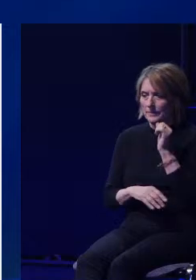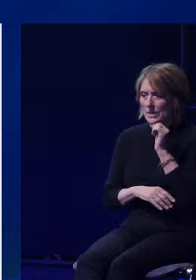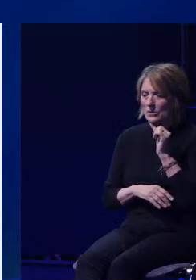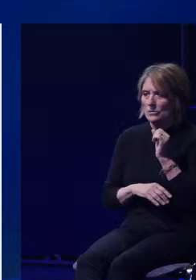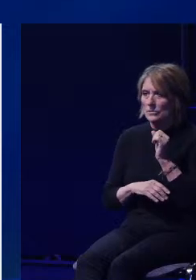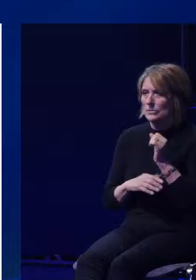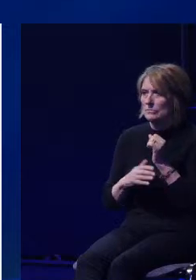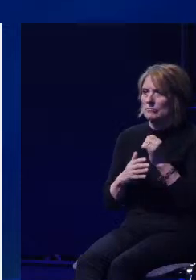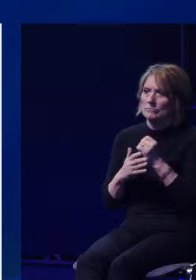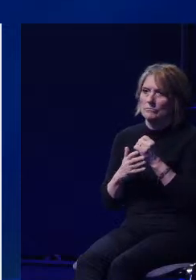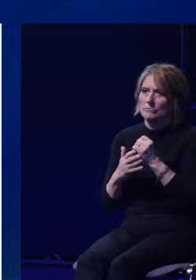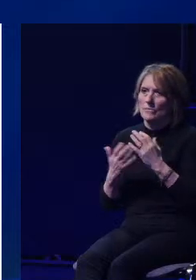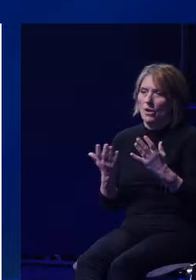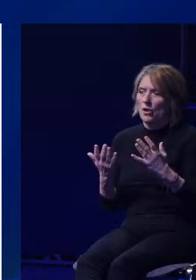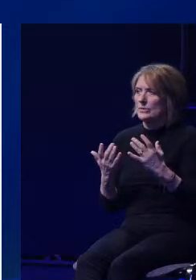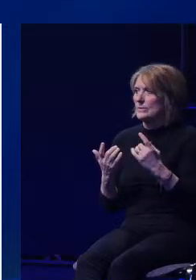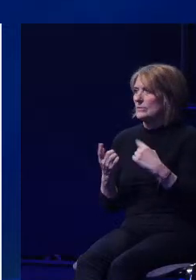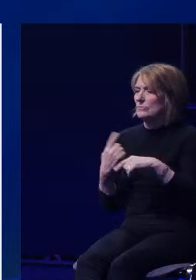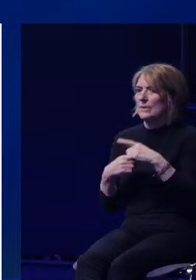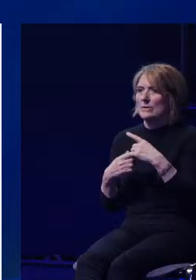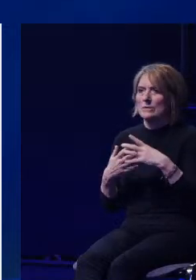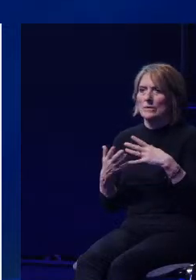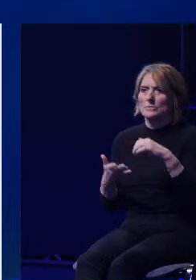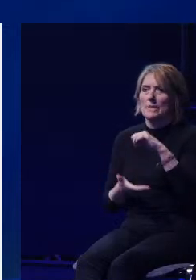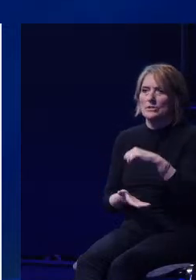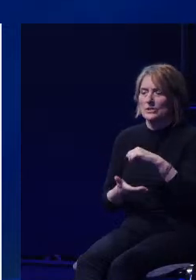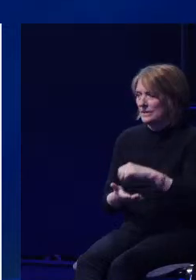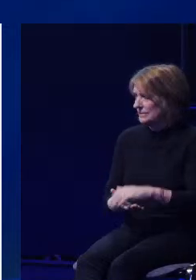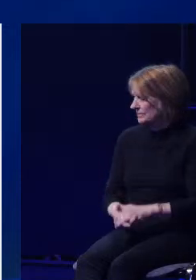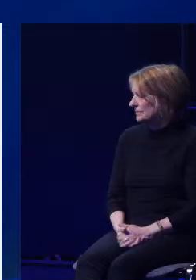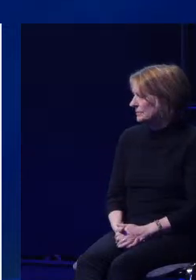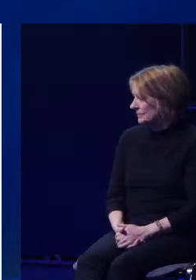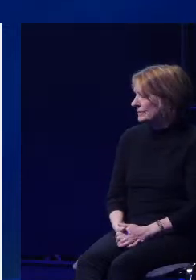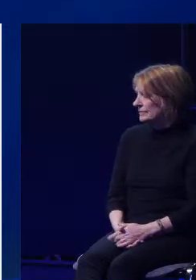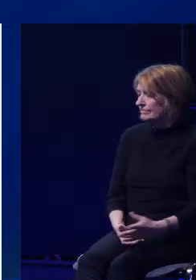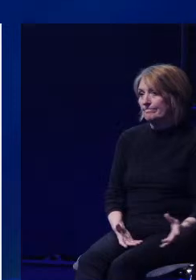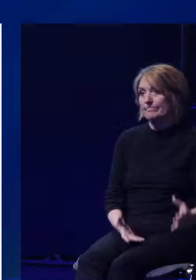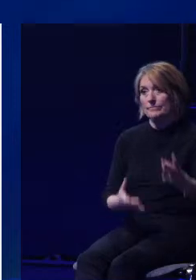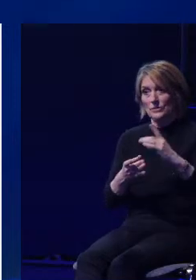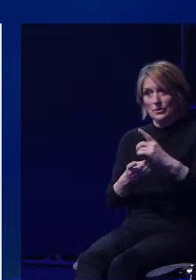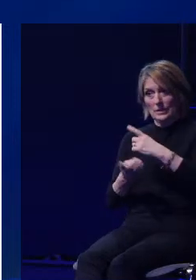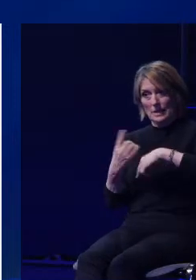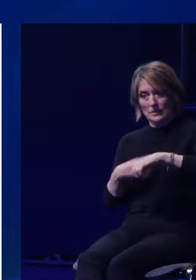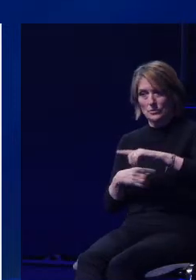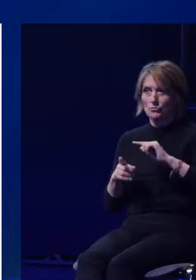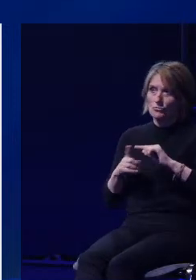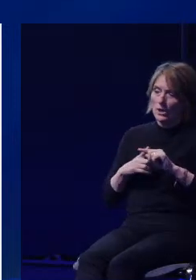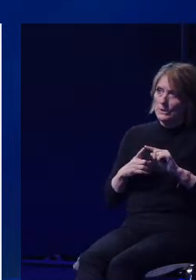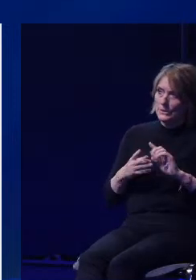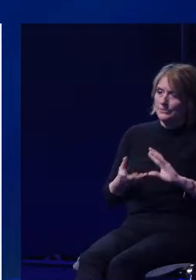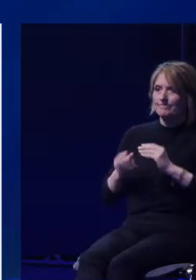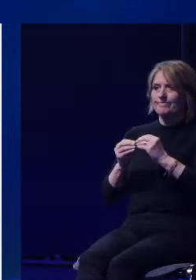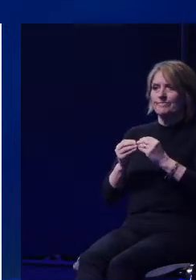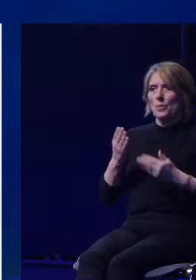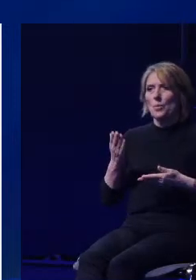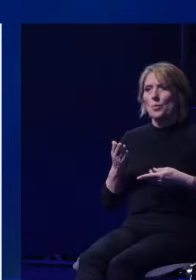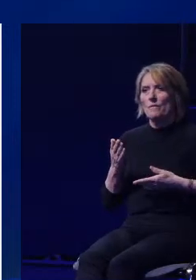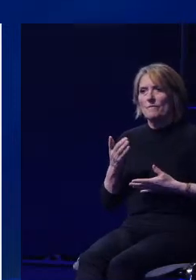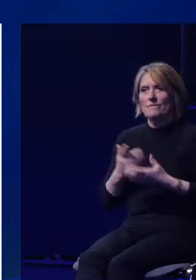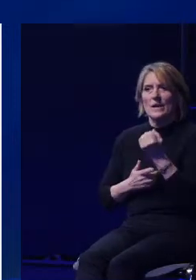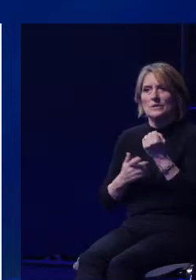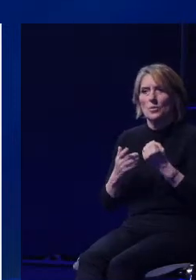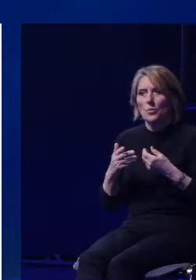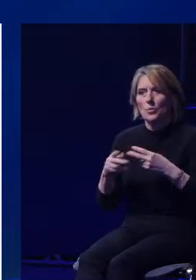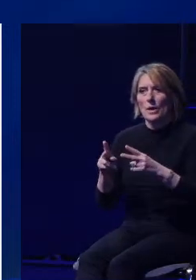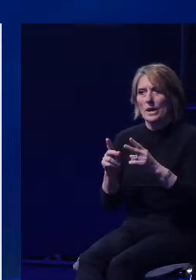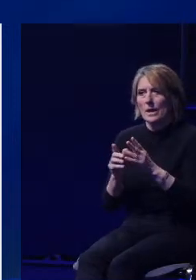large budgets, and he joined us to find a way to make this what you've just